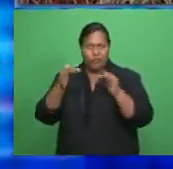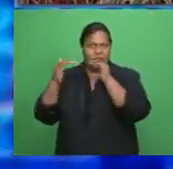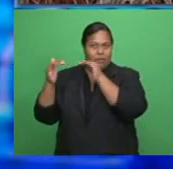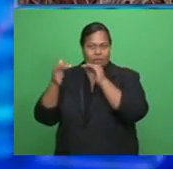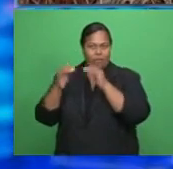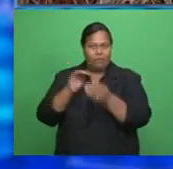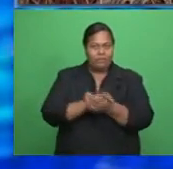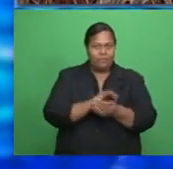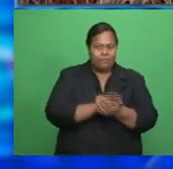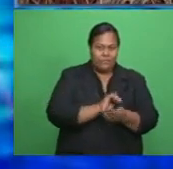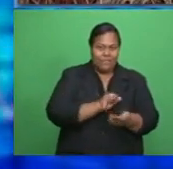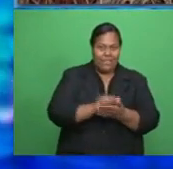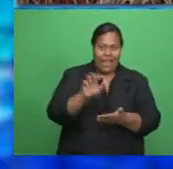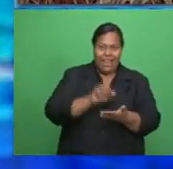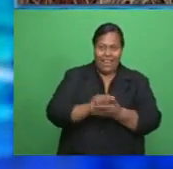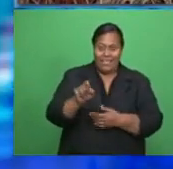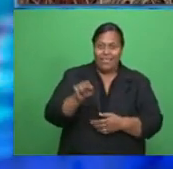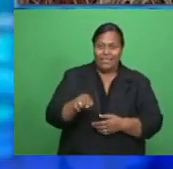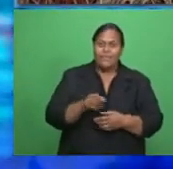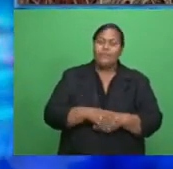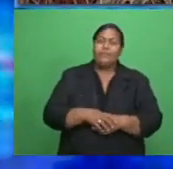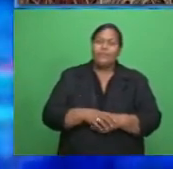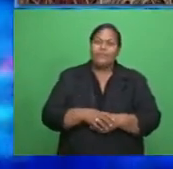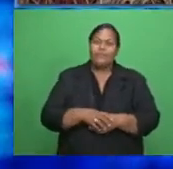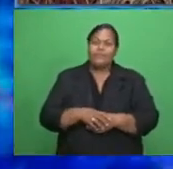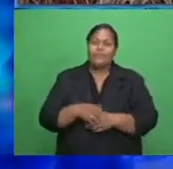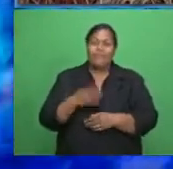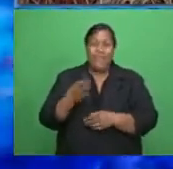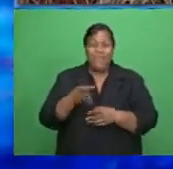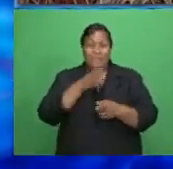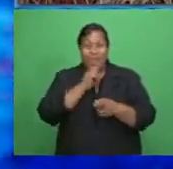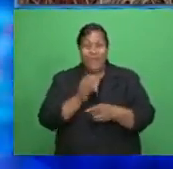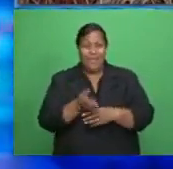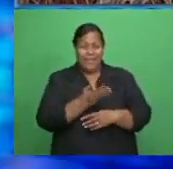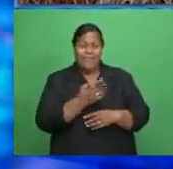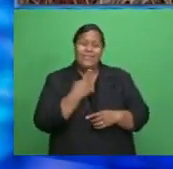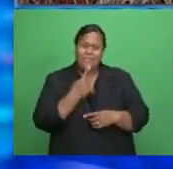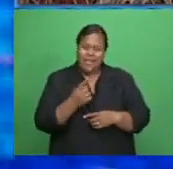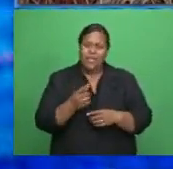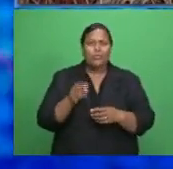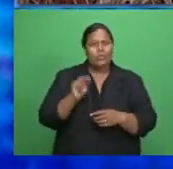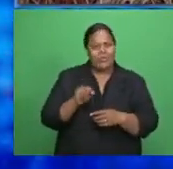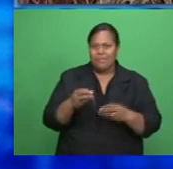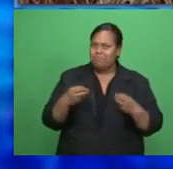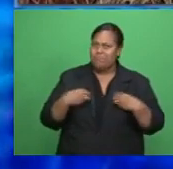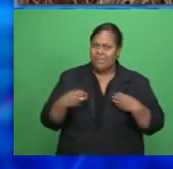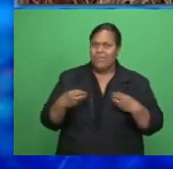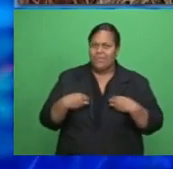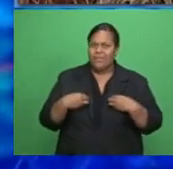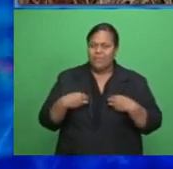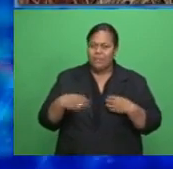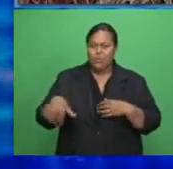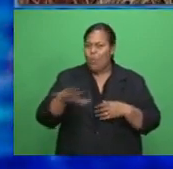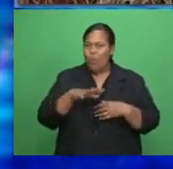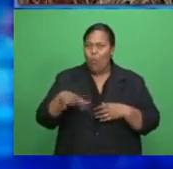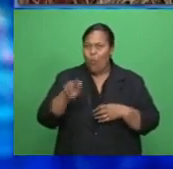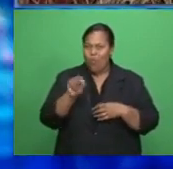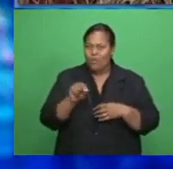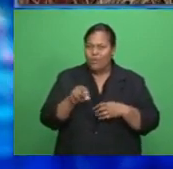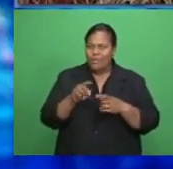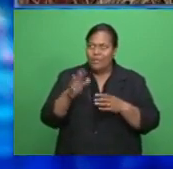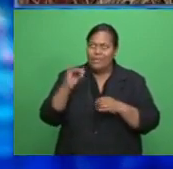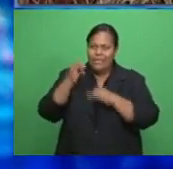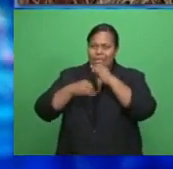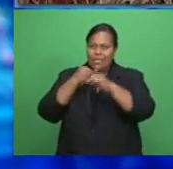Systems Facilitator Navi Tuivuniwai says a commercial industry needs to be developed where everyone has an idea of what international